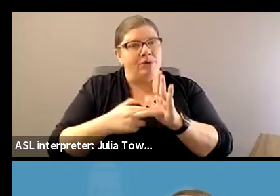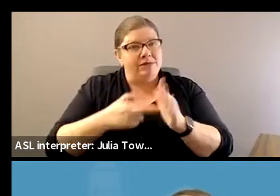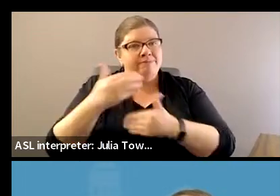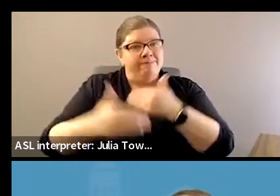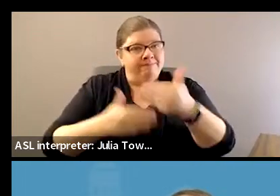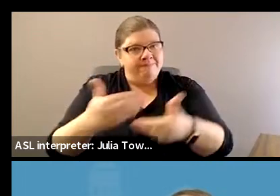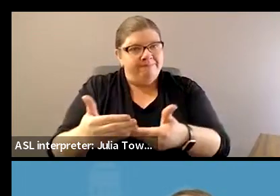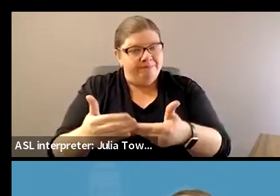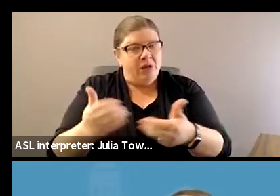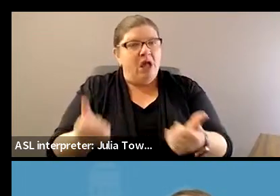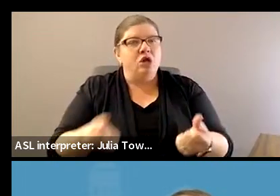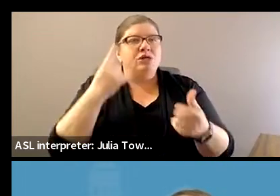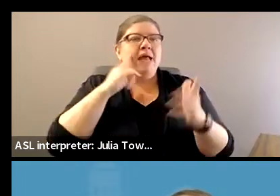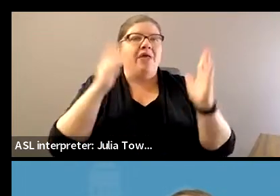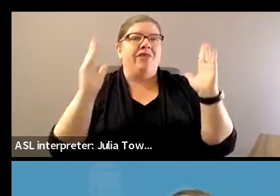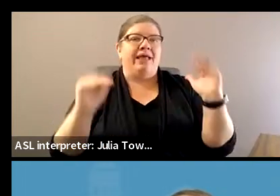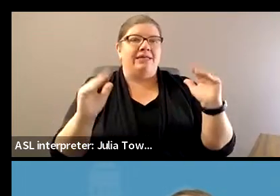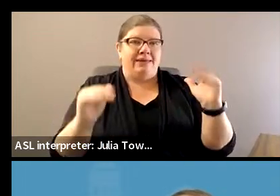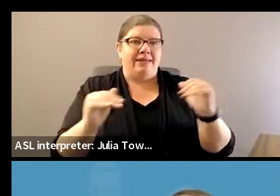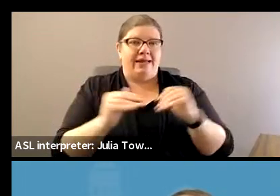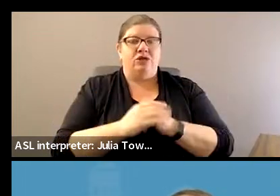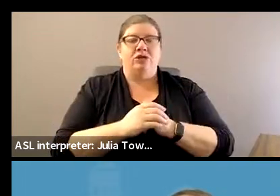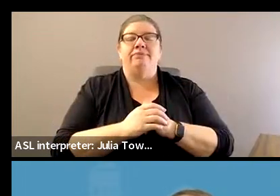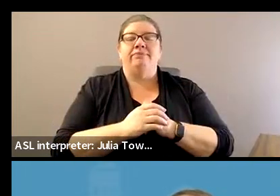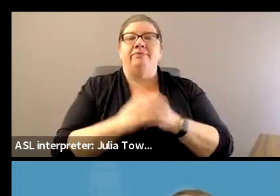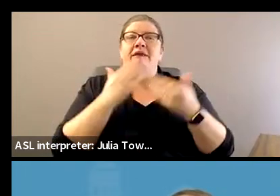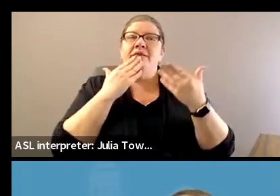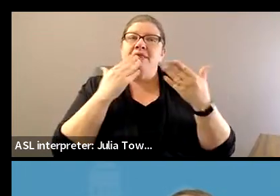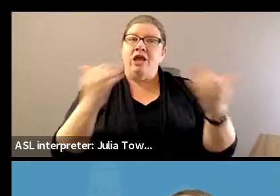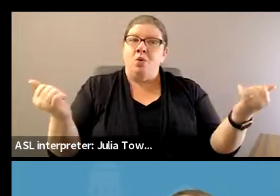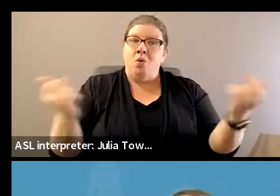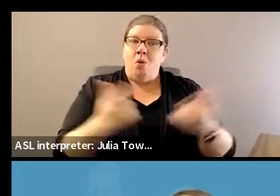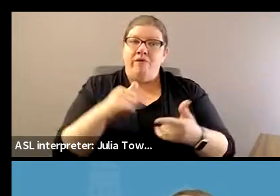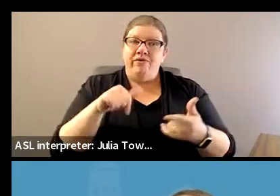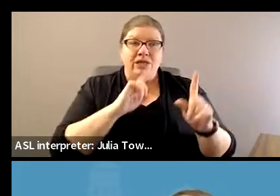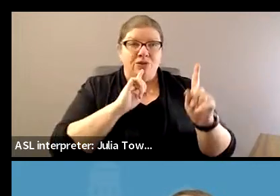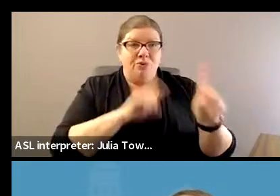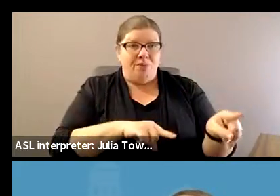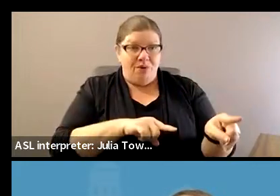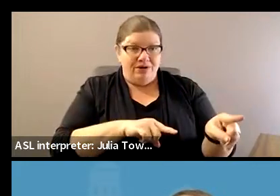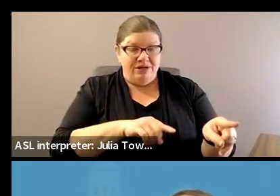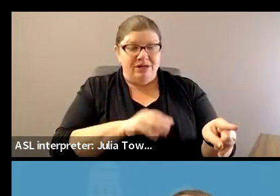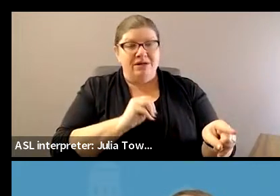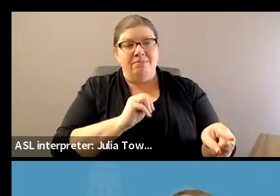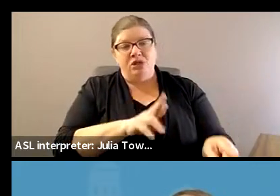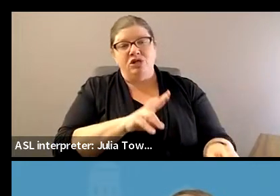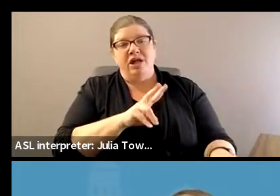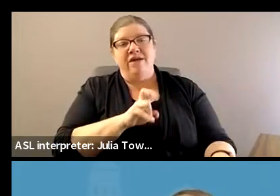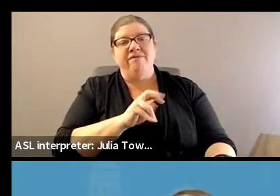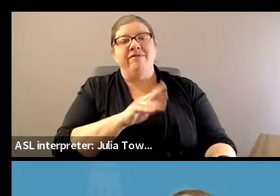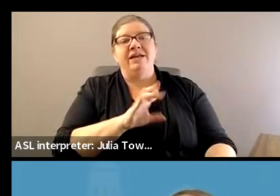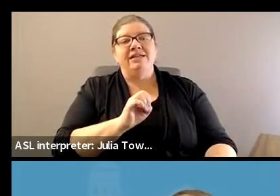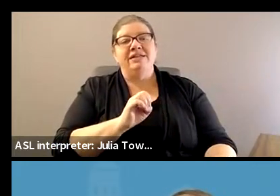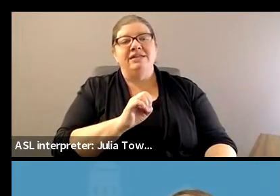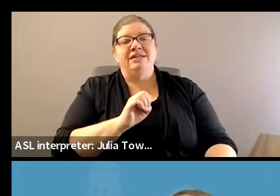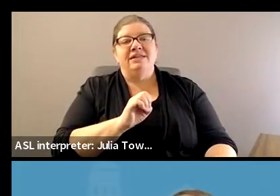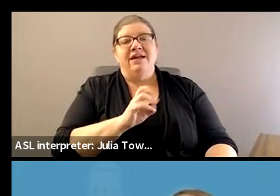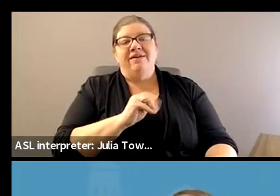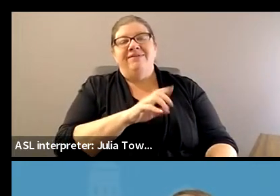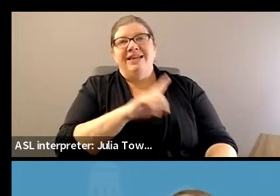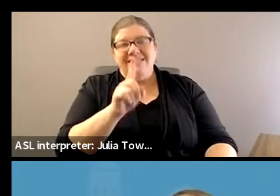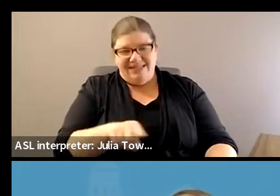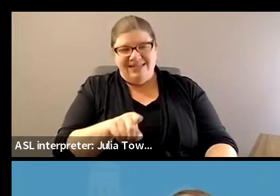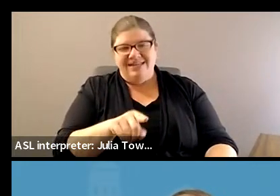what the expectations are. So thank you all for this report, Mr. Vince. You're the messenger of the